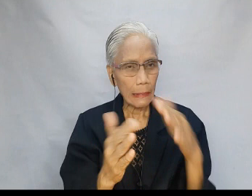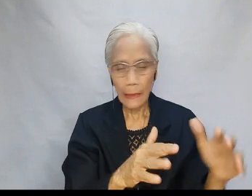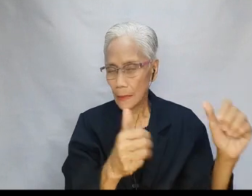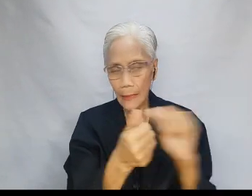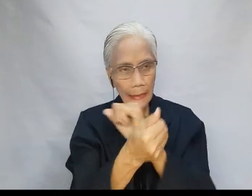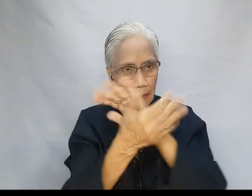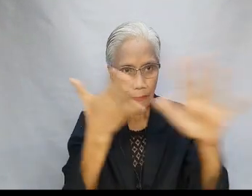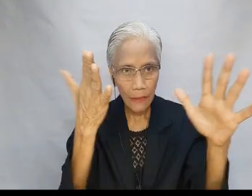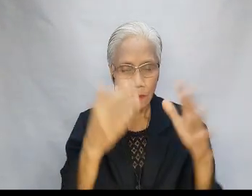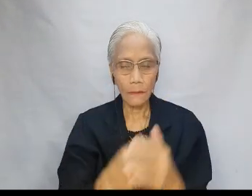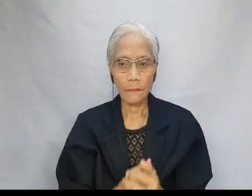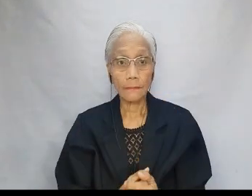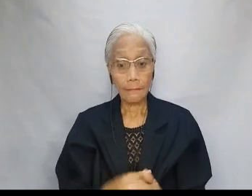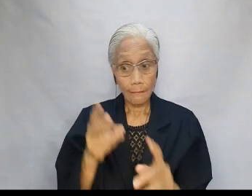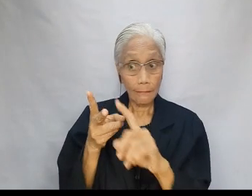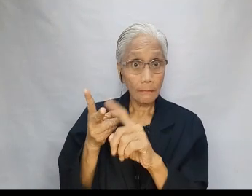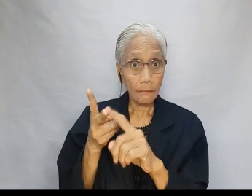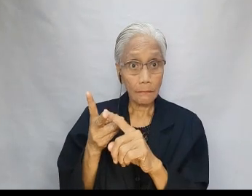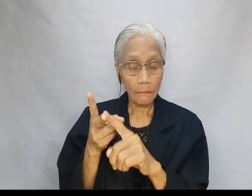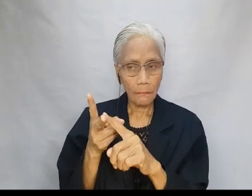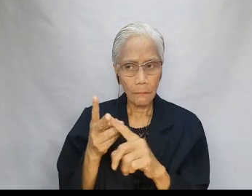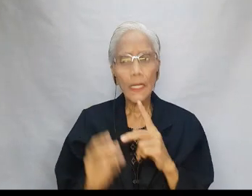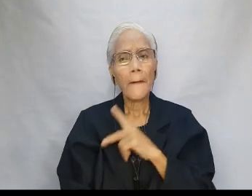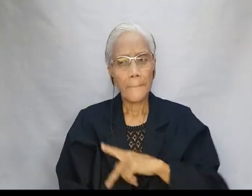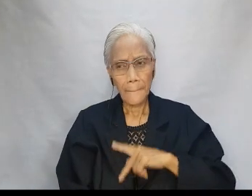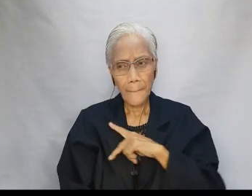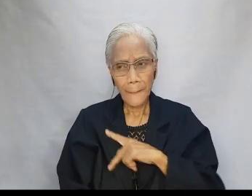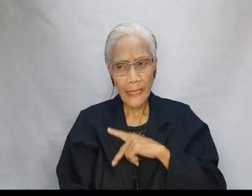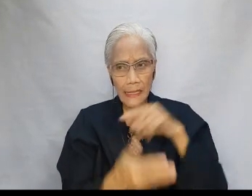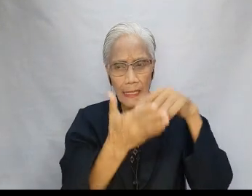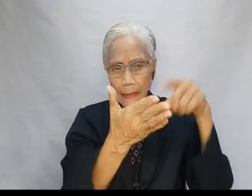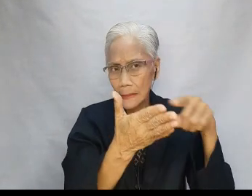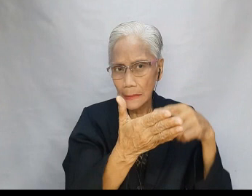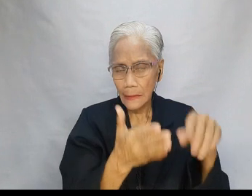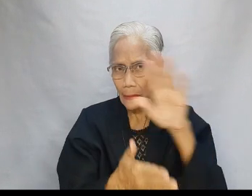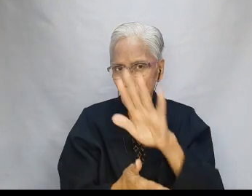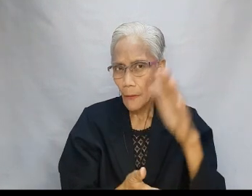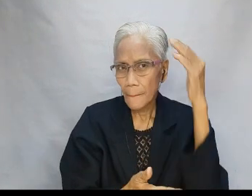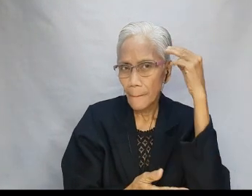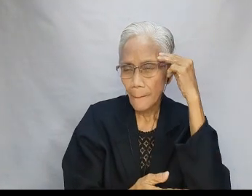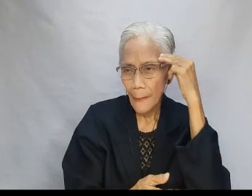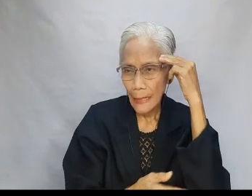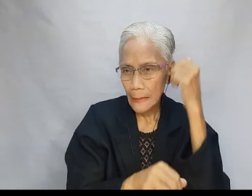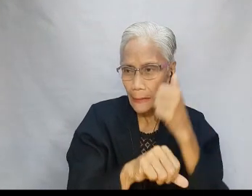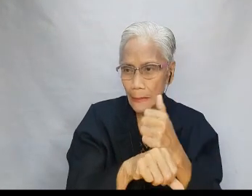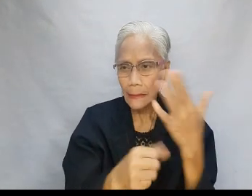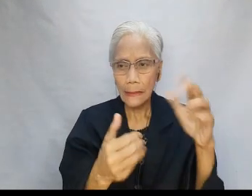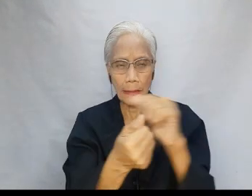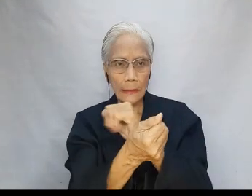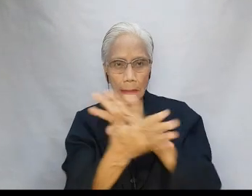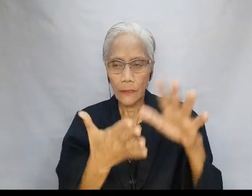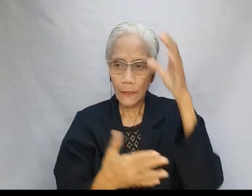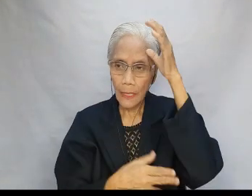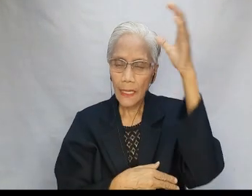death and destruction. Secondly, please check for mindsets that